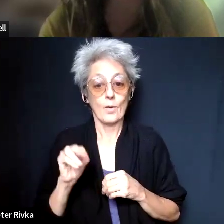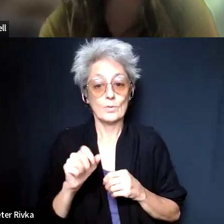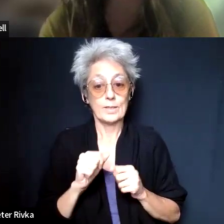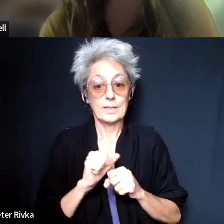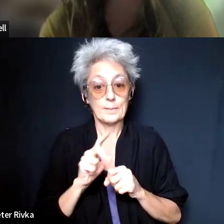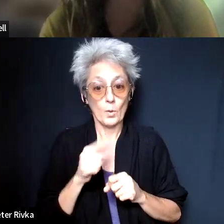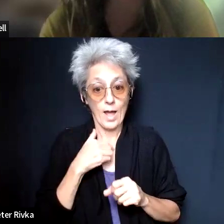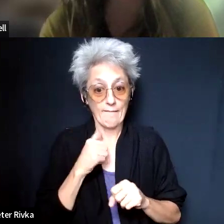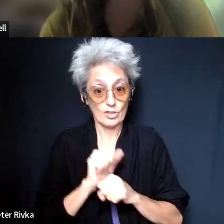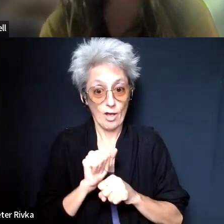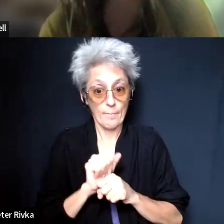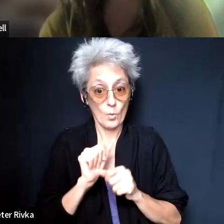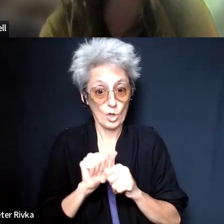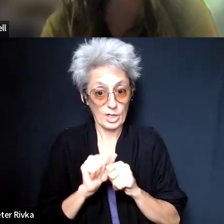be